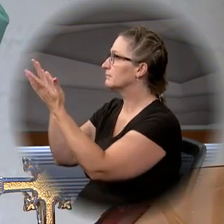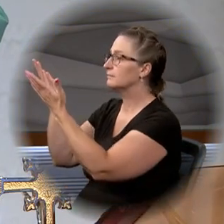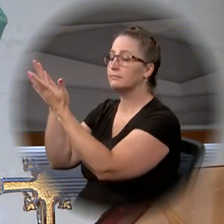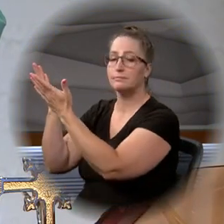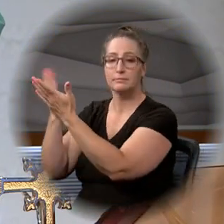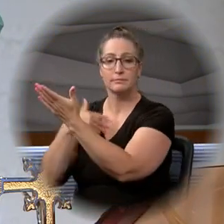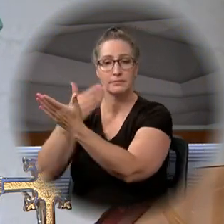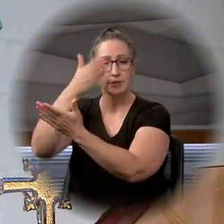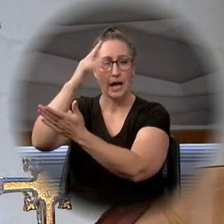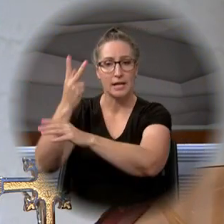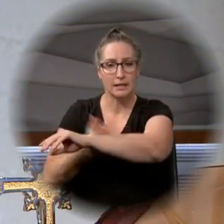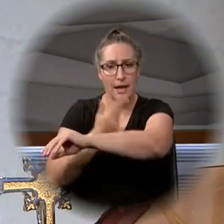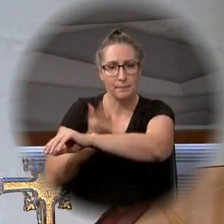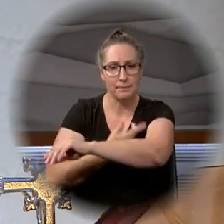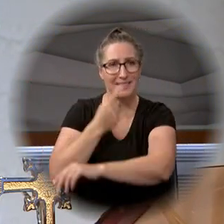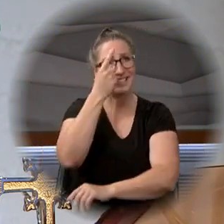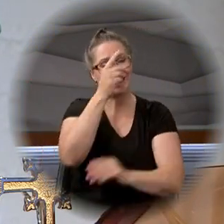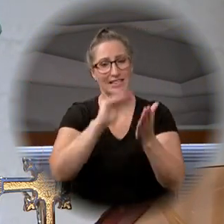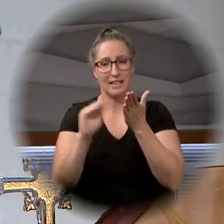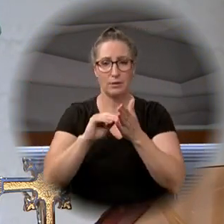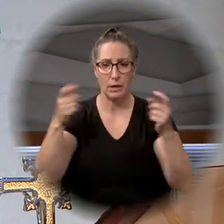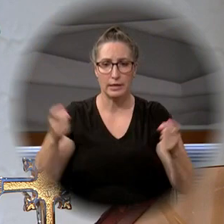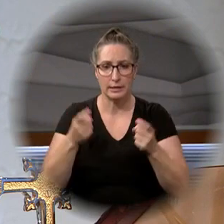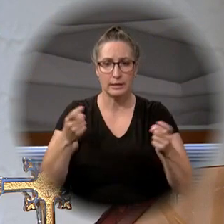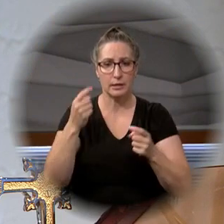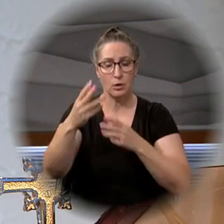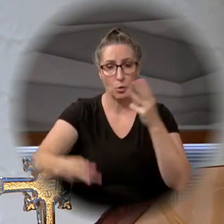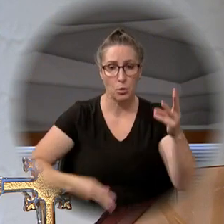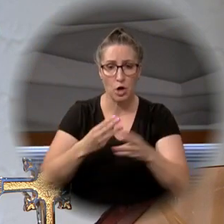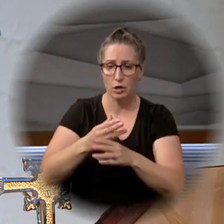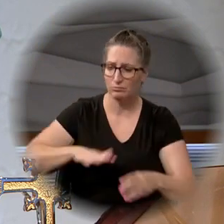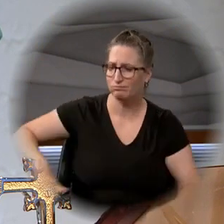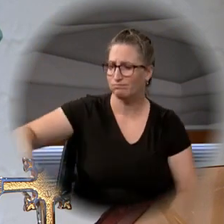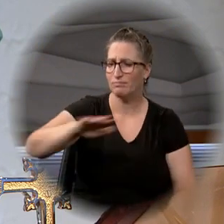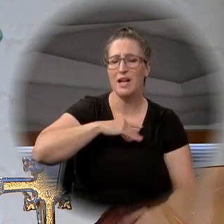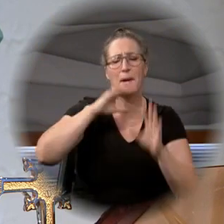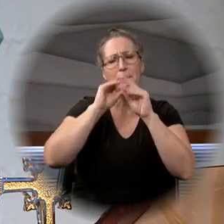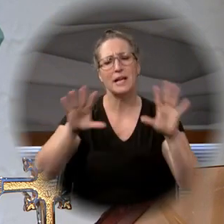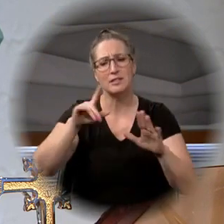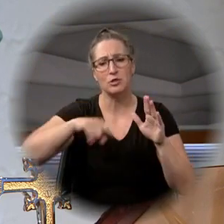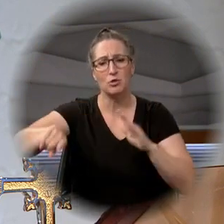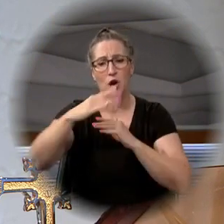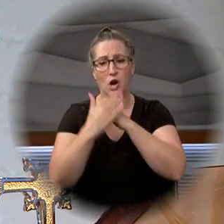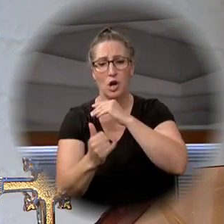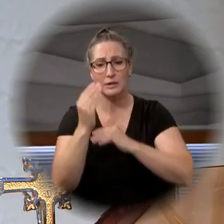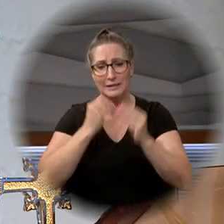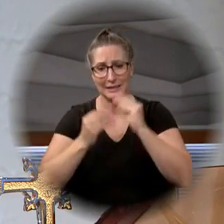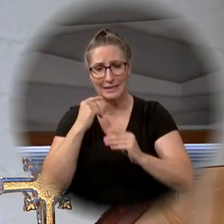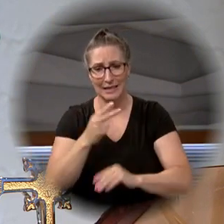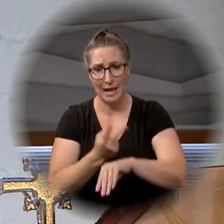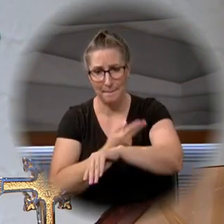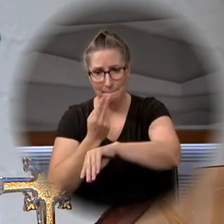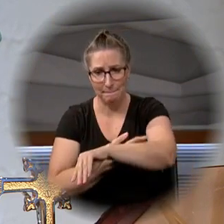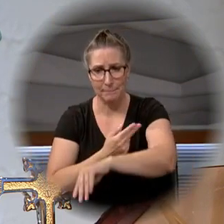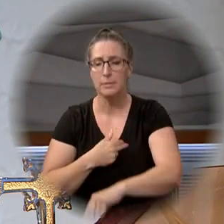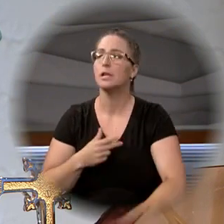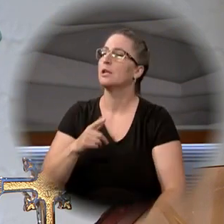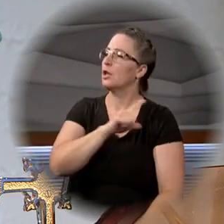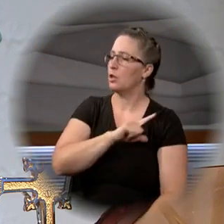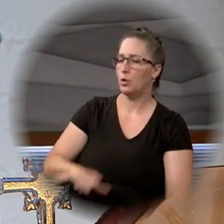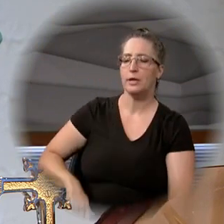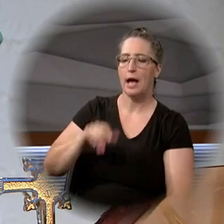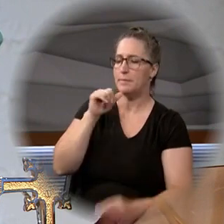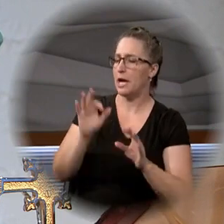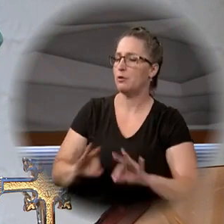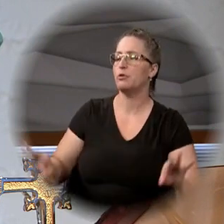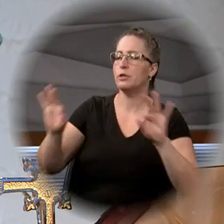Behold the Lamb of God. Behold him who takes away the sins of the world. Blessed are those called to the supper of the Lamb. Lord, I am